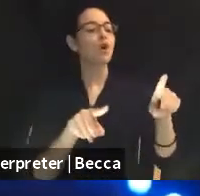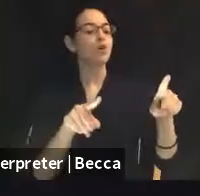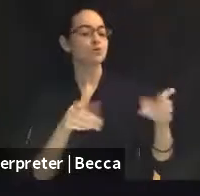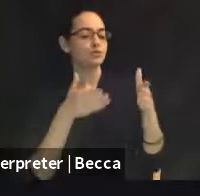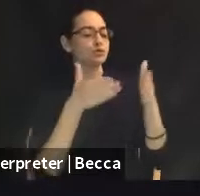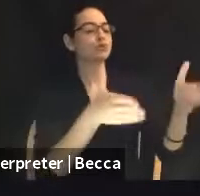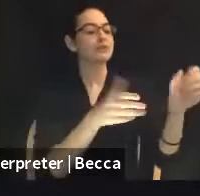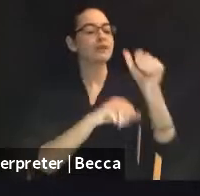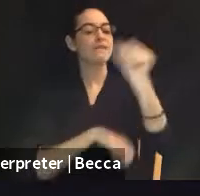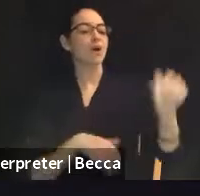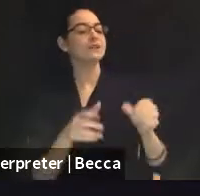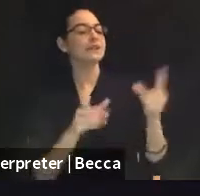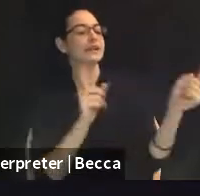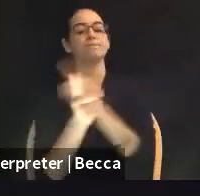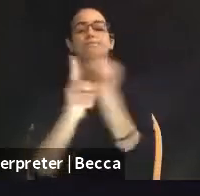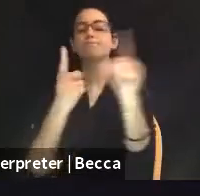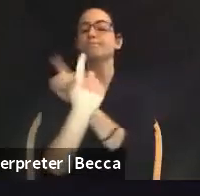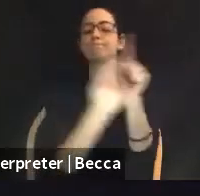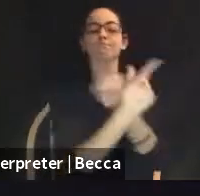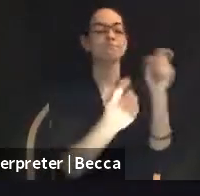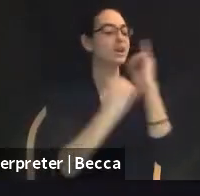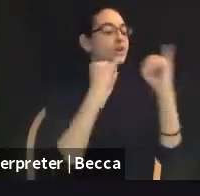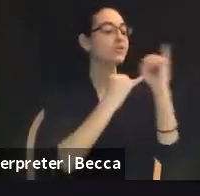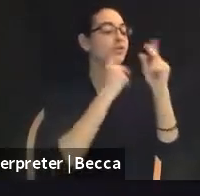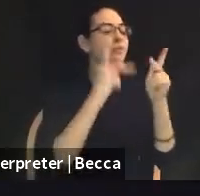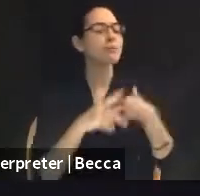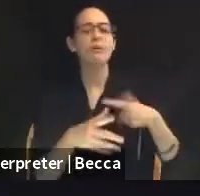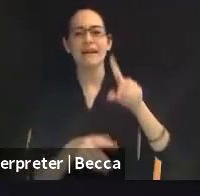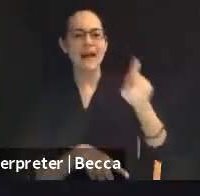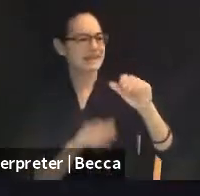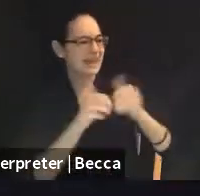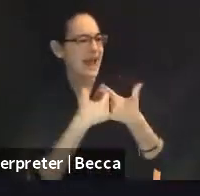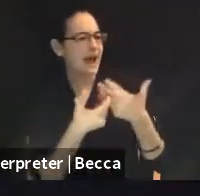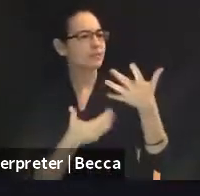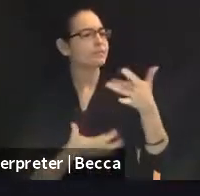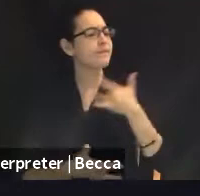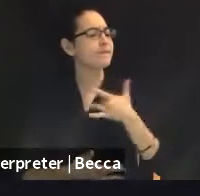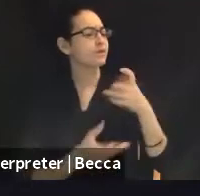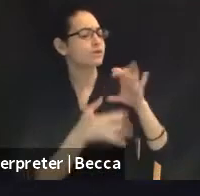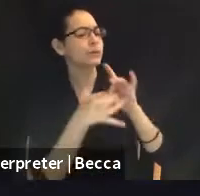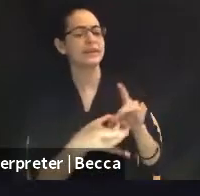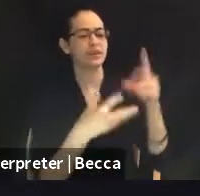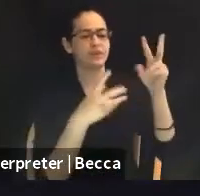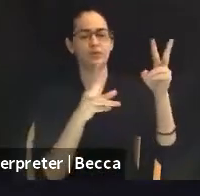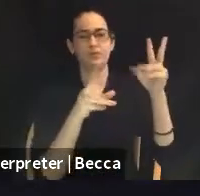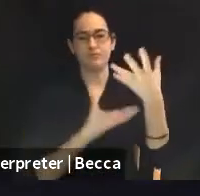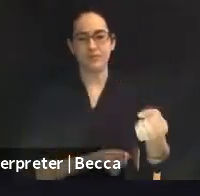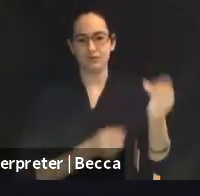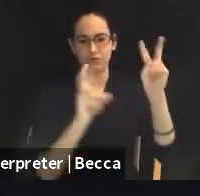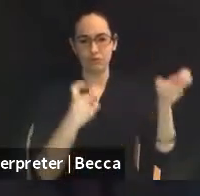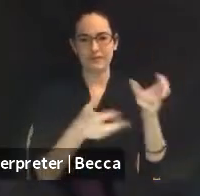interviewing people and asking them about how they felt about trust issues. So just take a minute and watch this video with